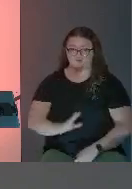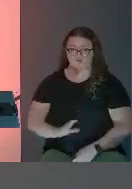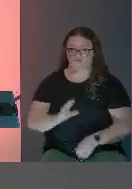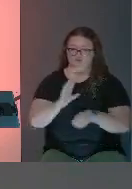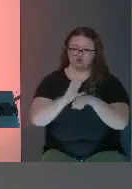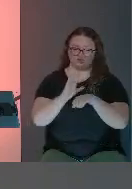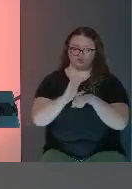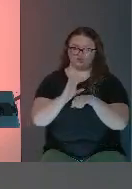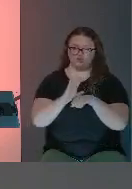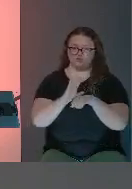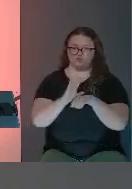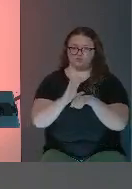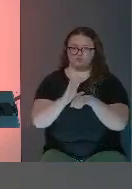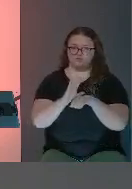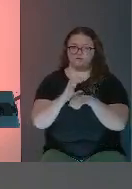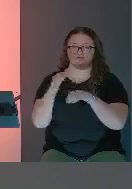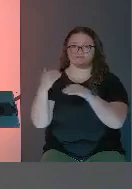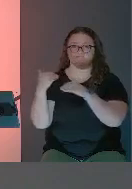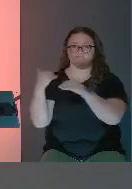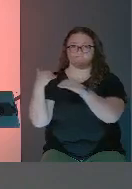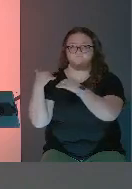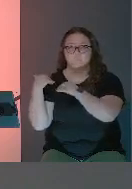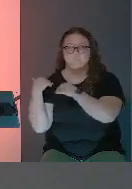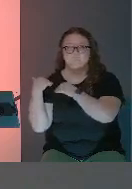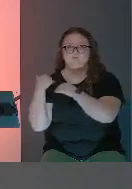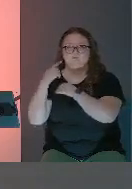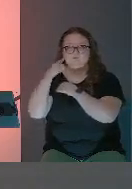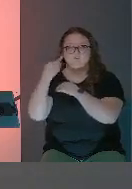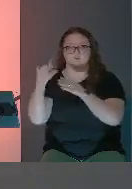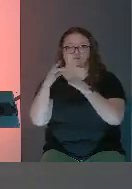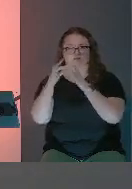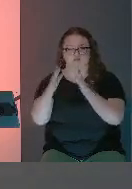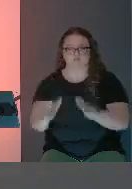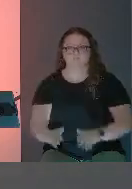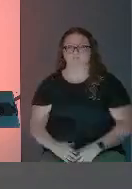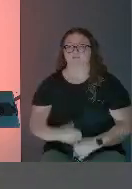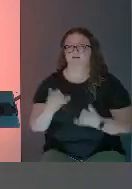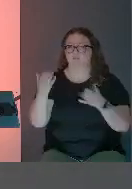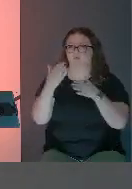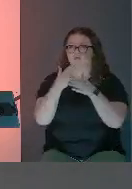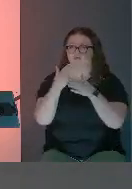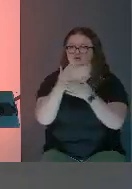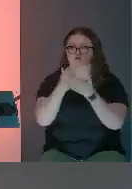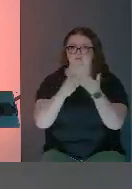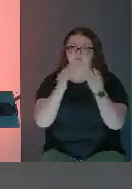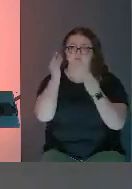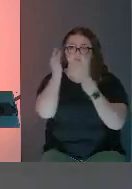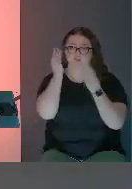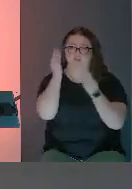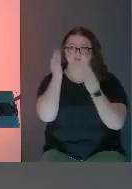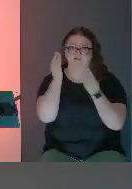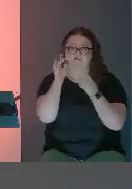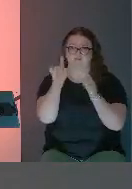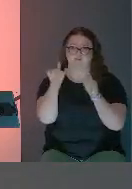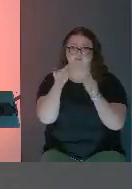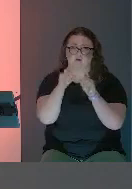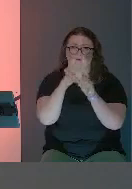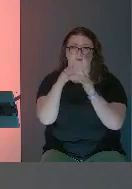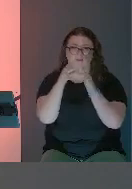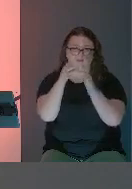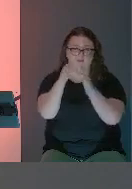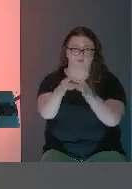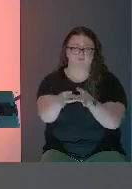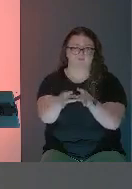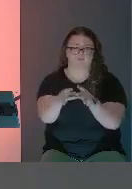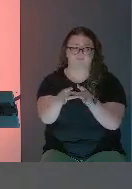rises and falls on leadership. This morning I want to share with you some thoughts about leadership.